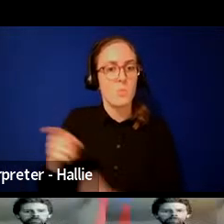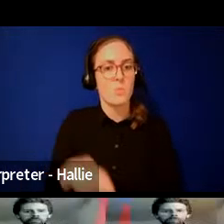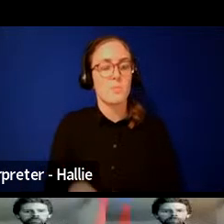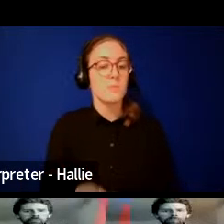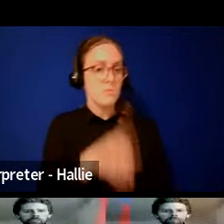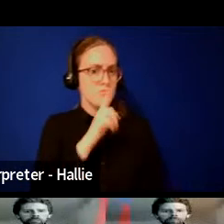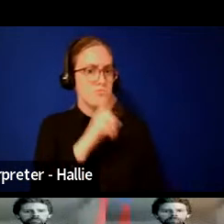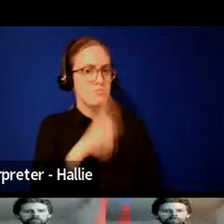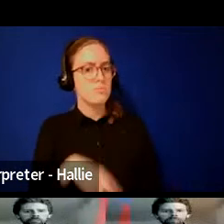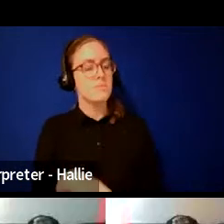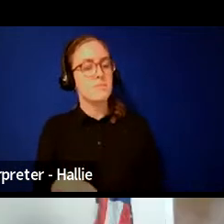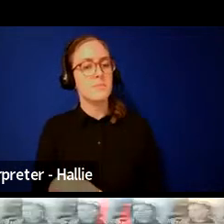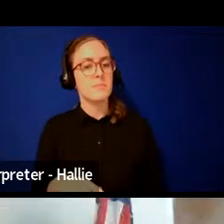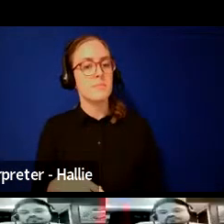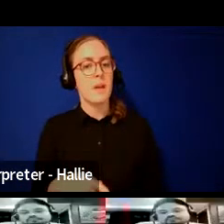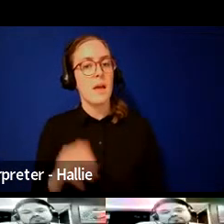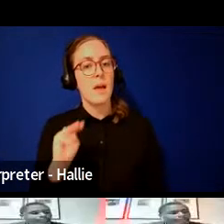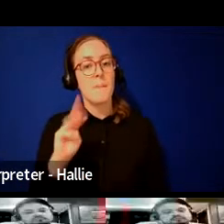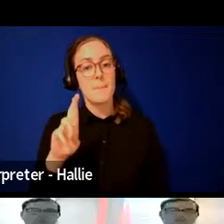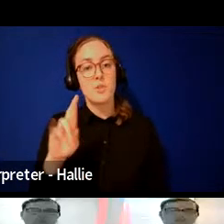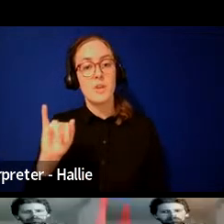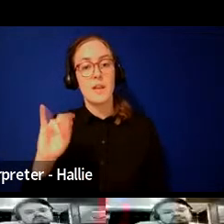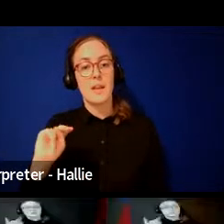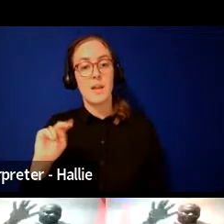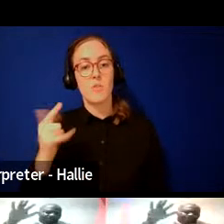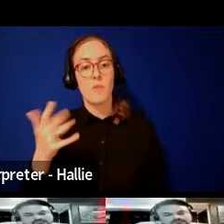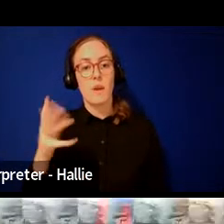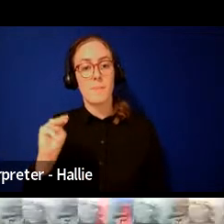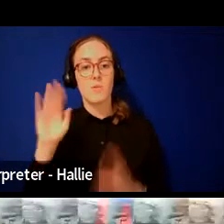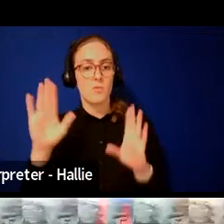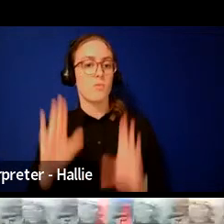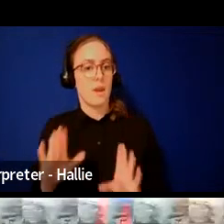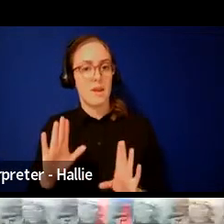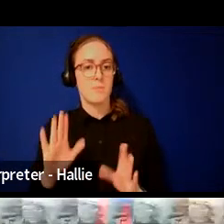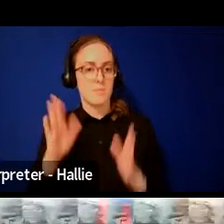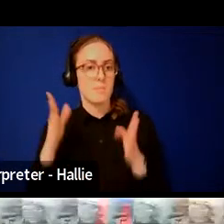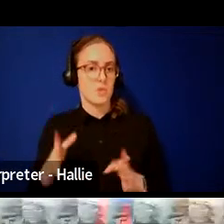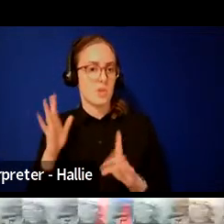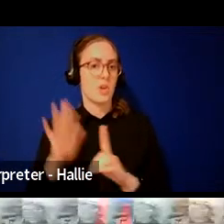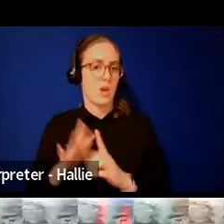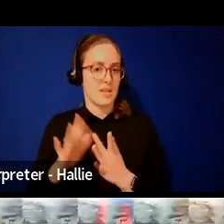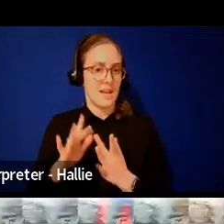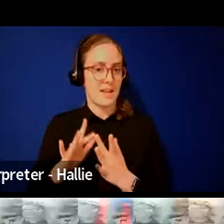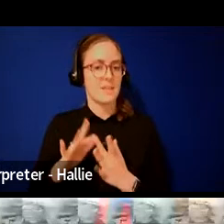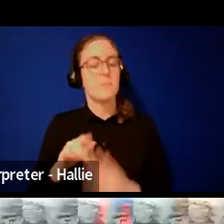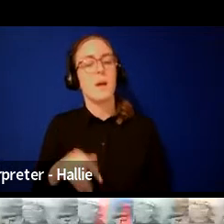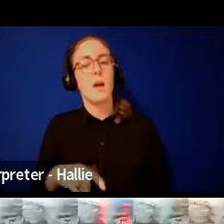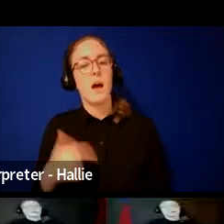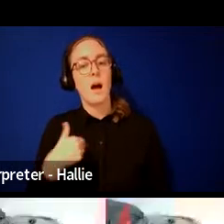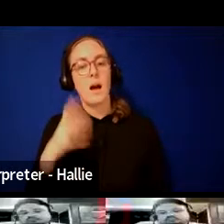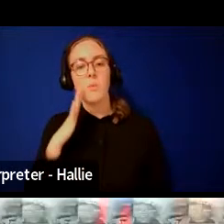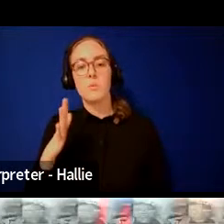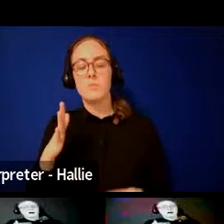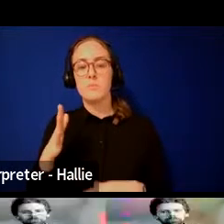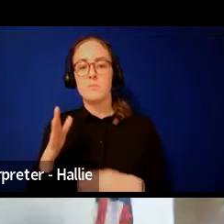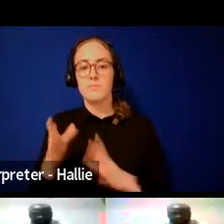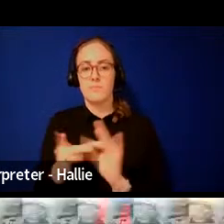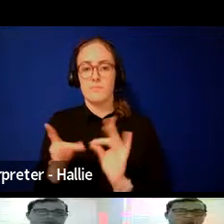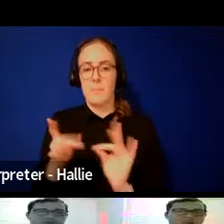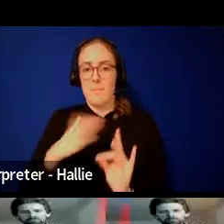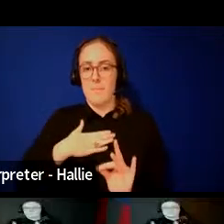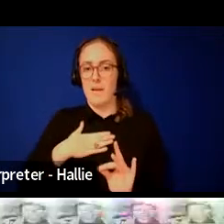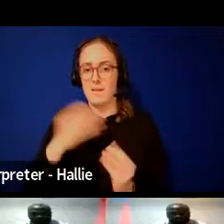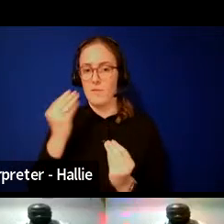absolutely. Yes, Mr. Ingram is a great point of contact. I'll place my information in the chat as well. If I